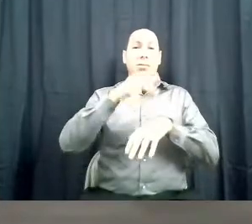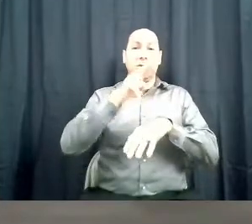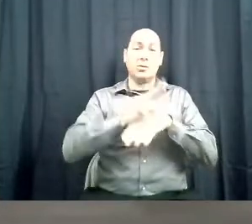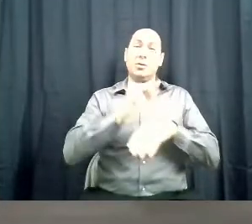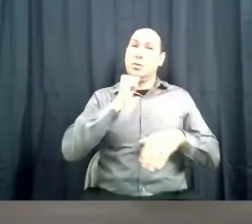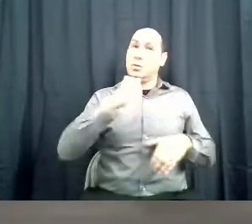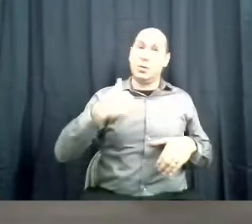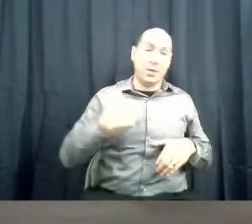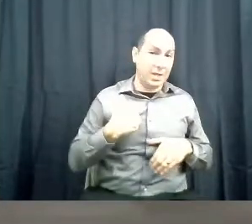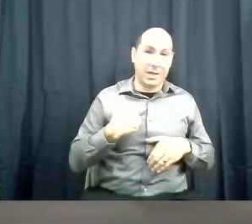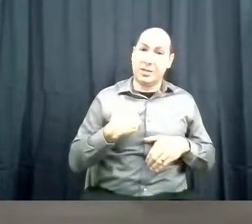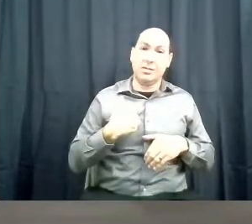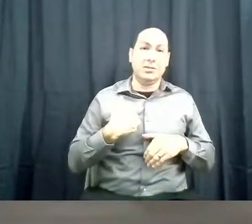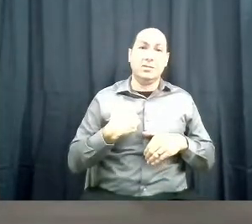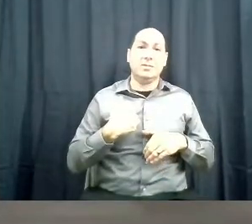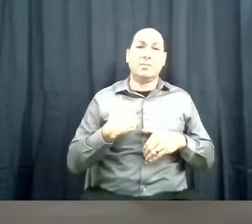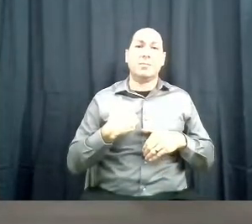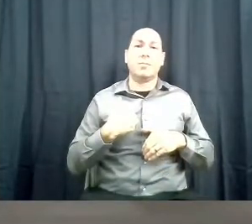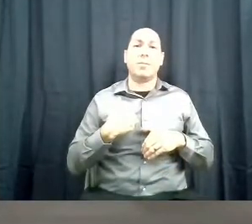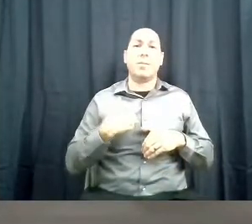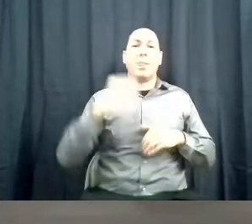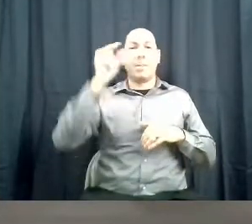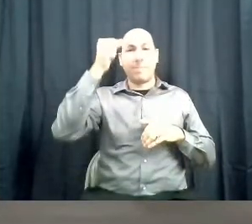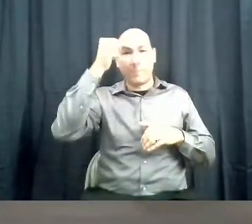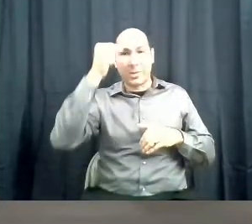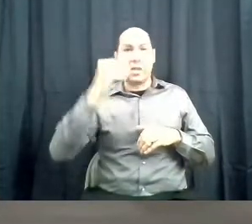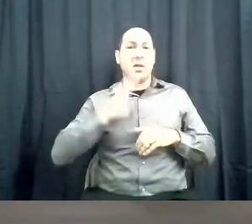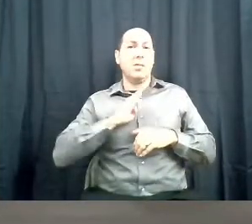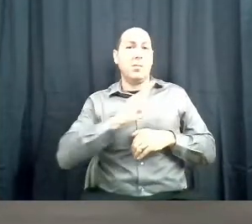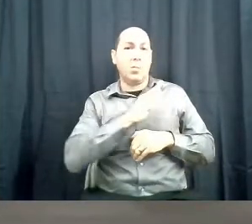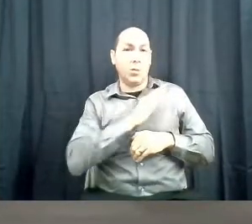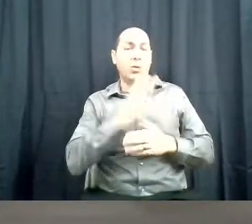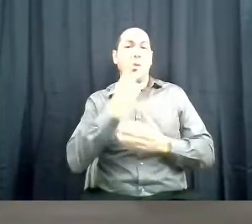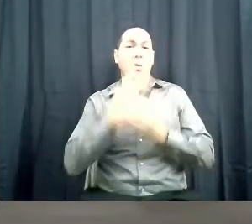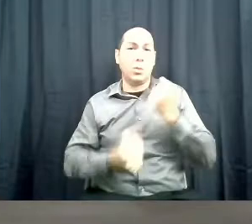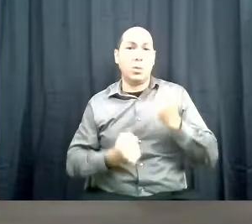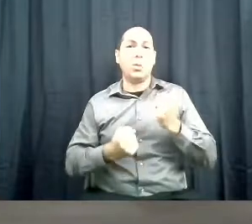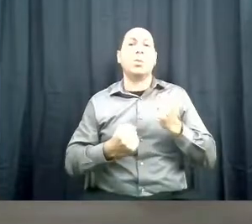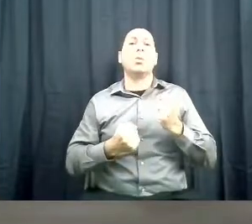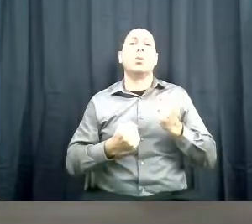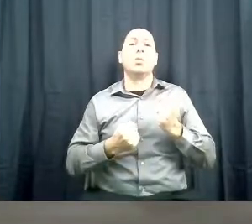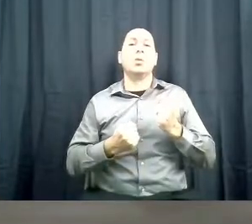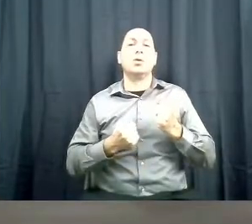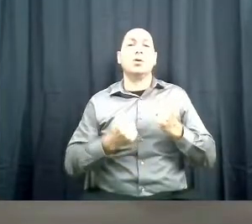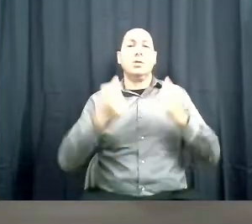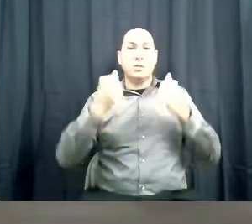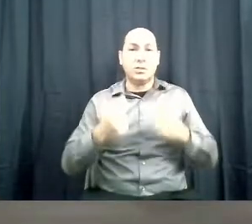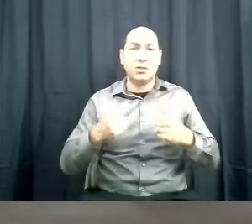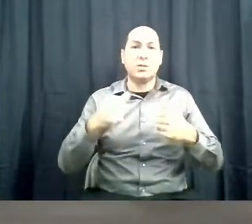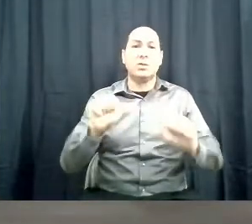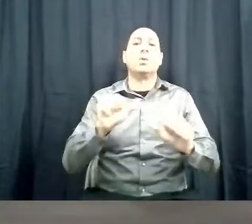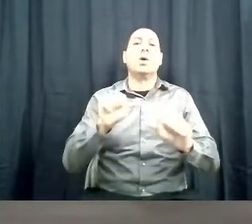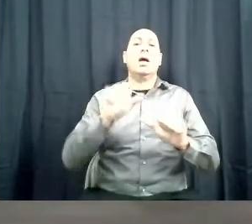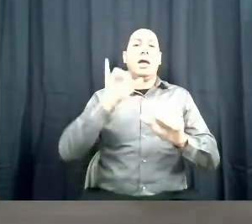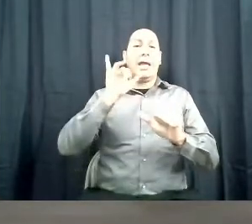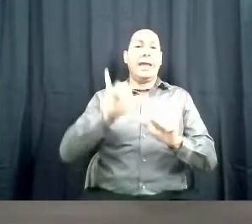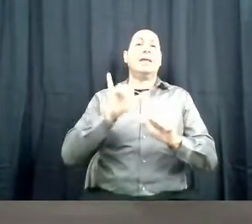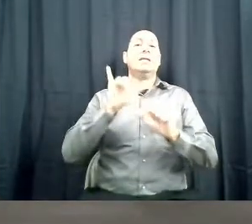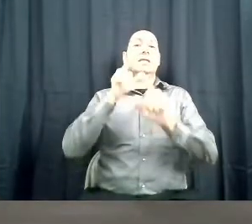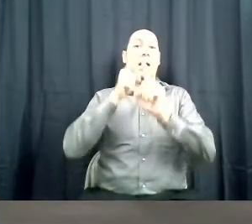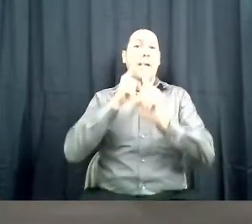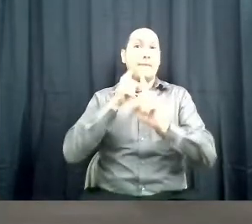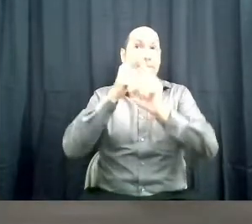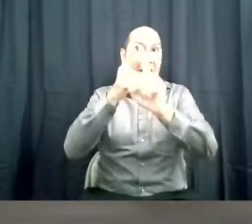right now, both the government and the board have worked on the Hill to try and achieve that ability to have